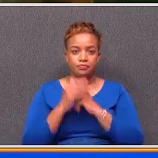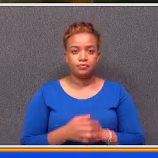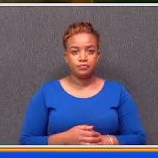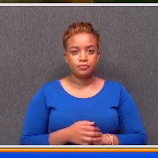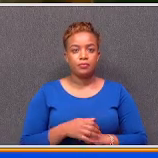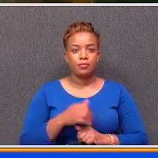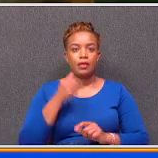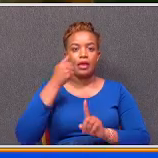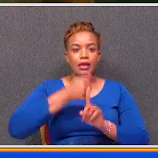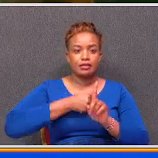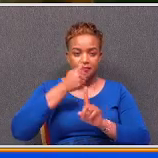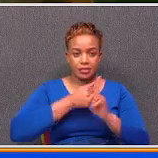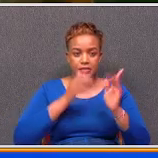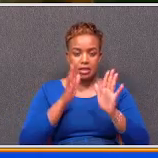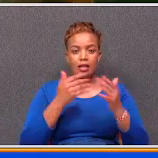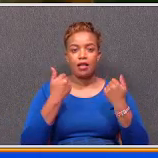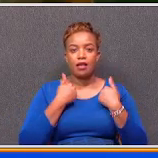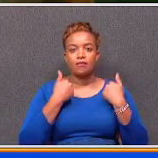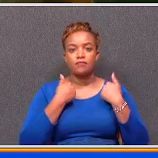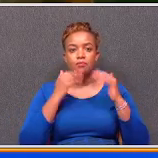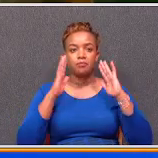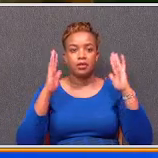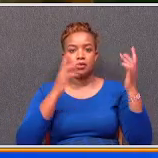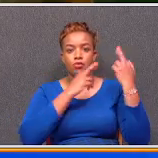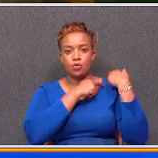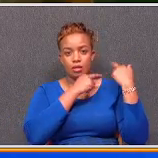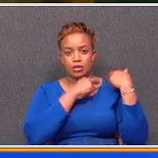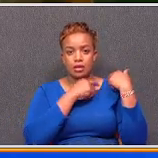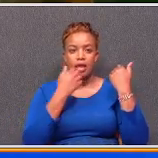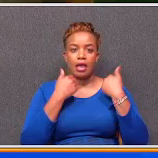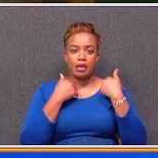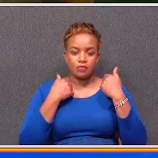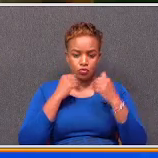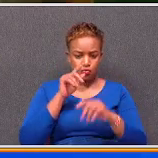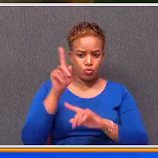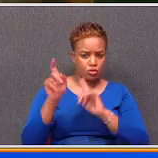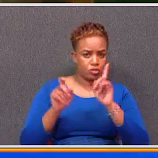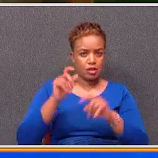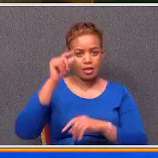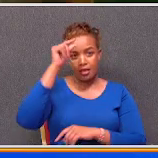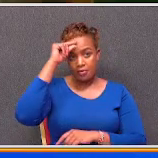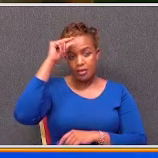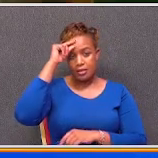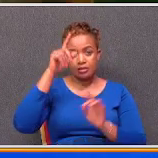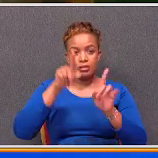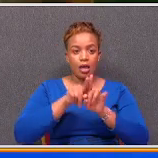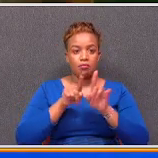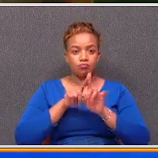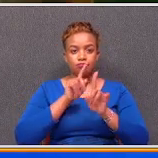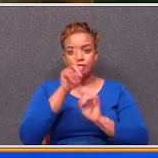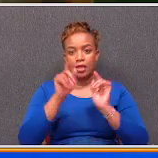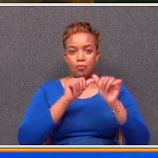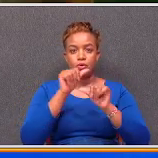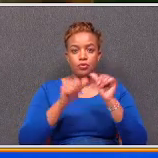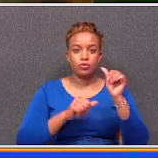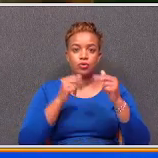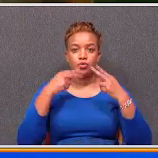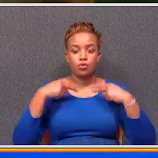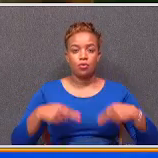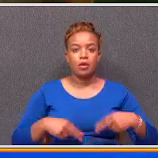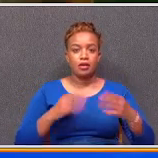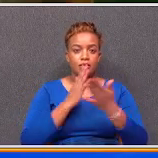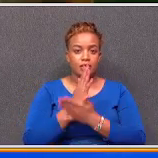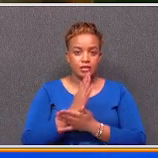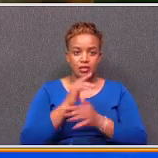Activists continue to play a big role in terms of keeping the government in check and also championing for human rights. And to delve into this